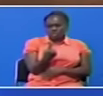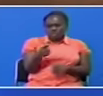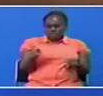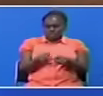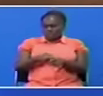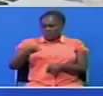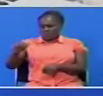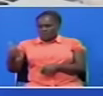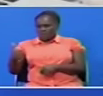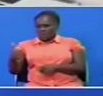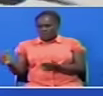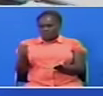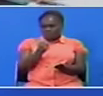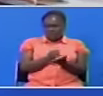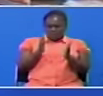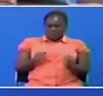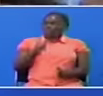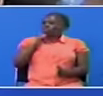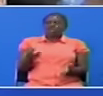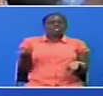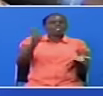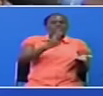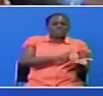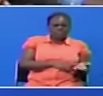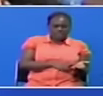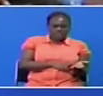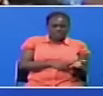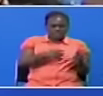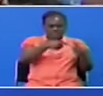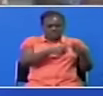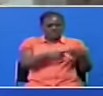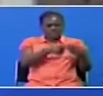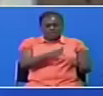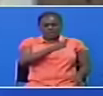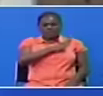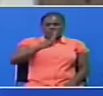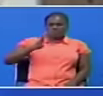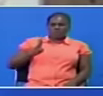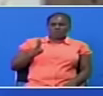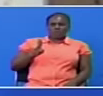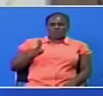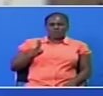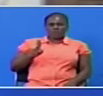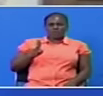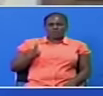count of employing a person who is not registered by the Engineers Board of Kenya.